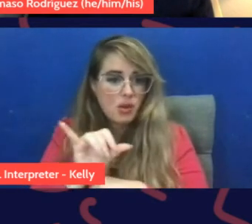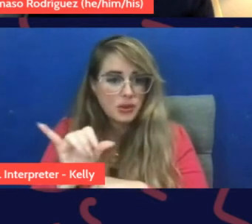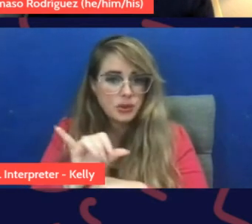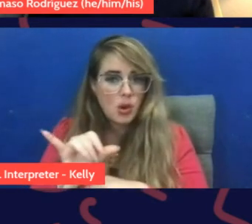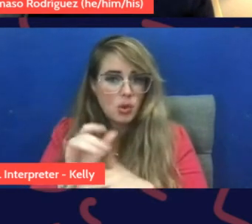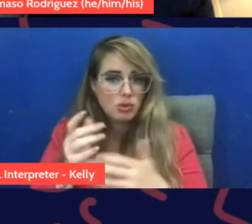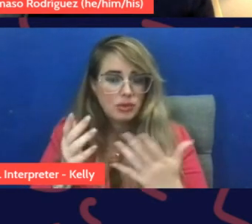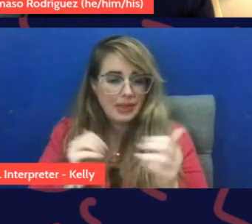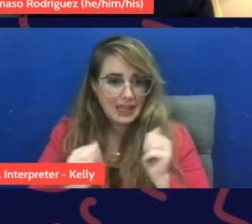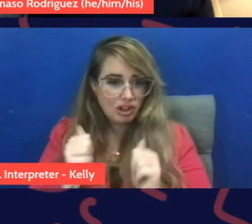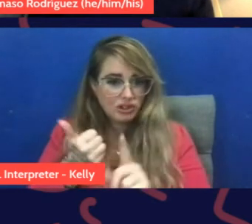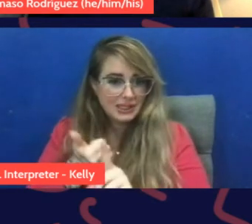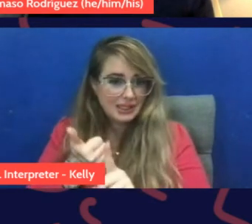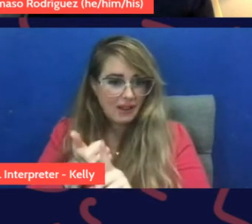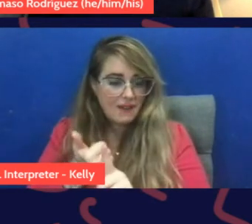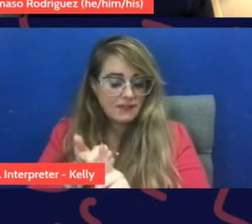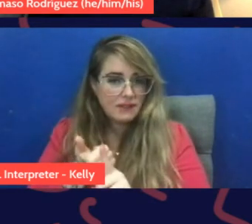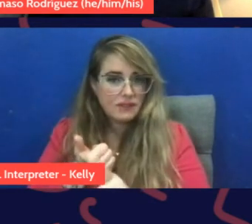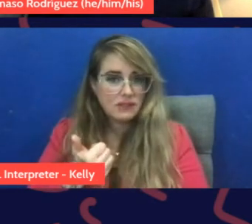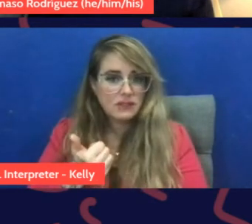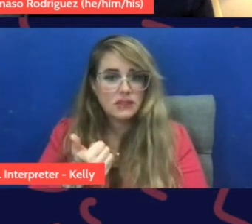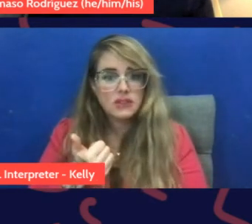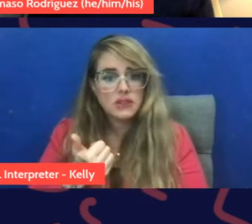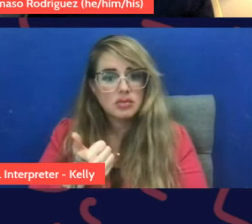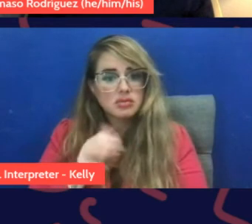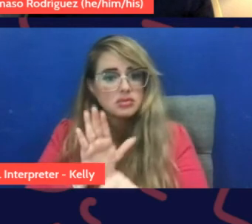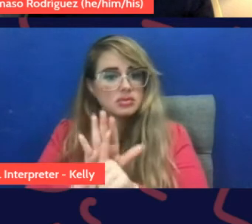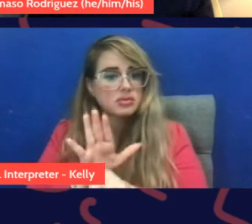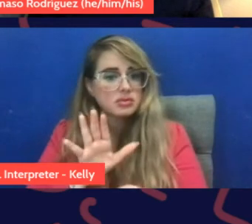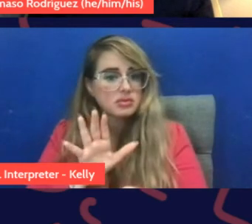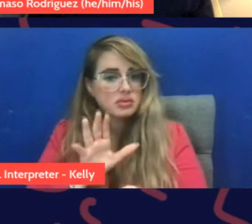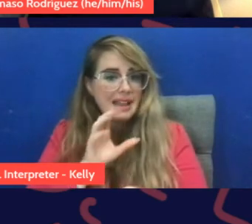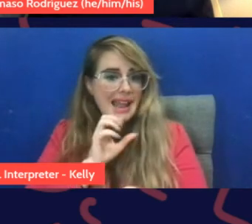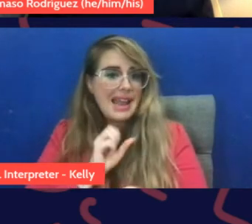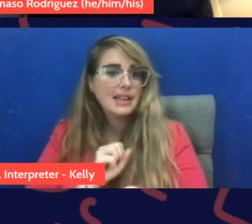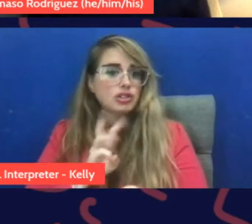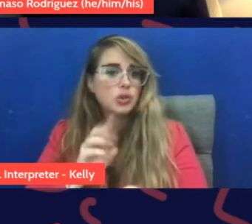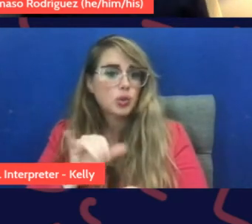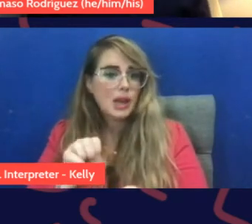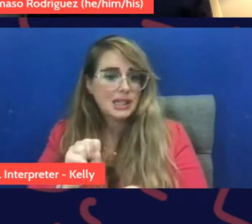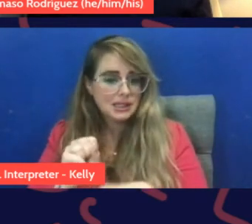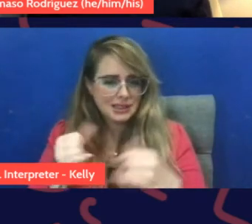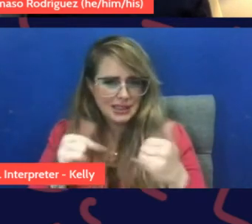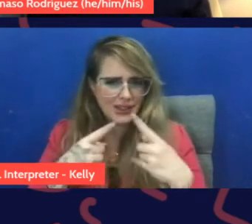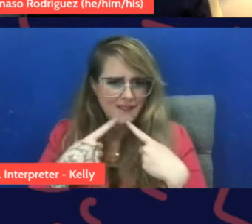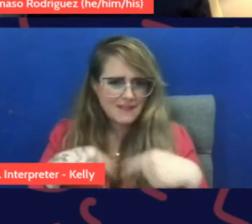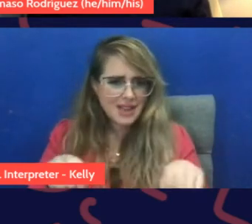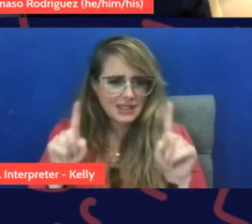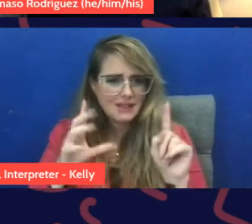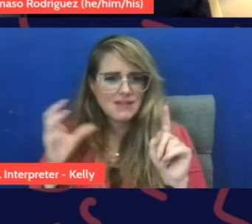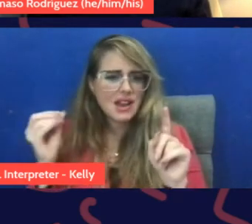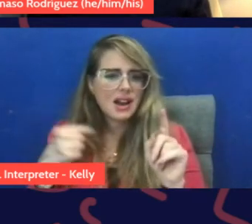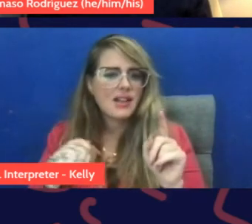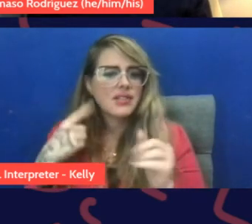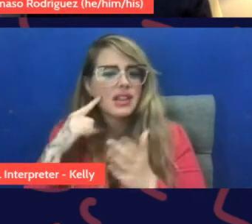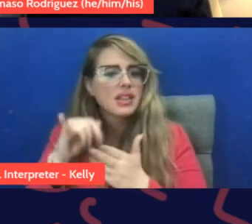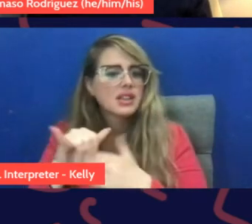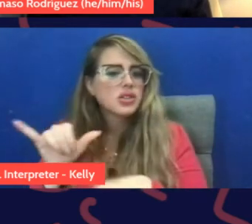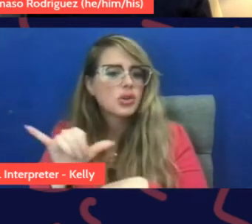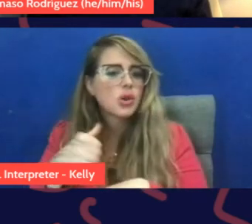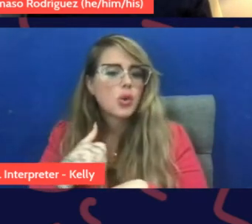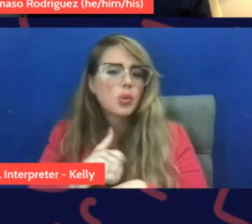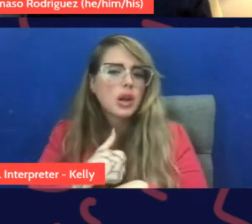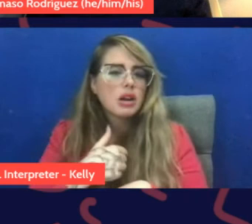theater in its ancient ways, I think, is still effective. And I think that's also, I think, where